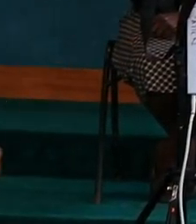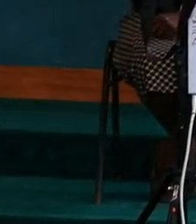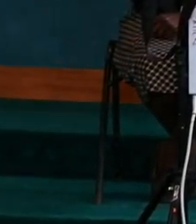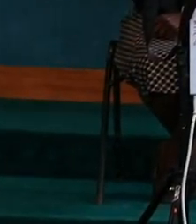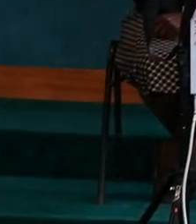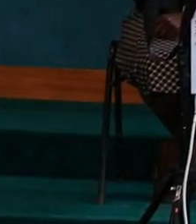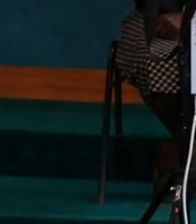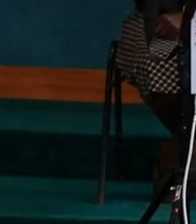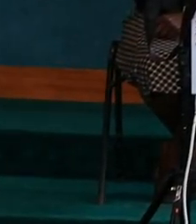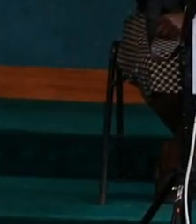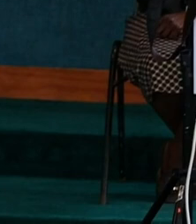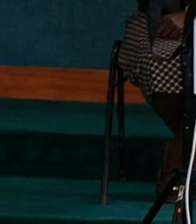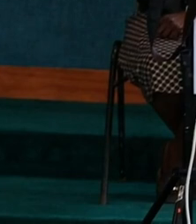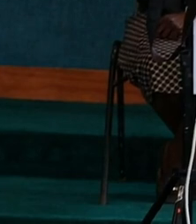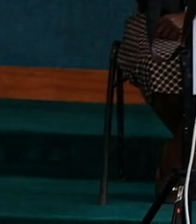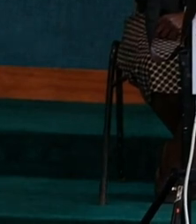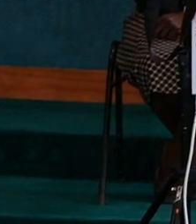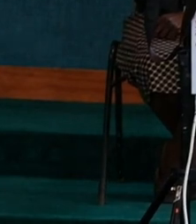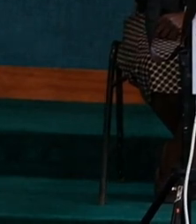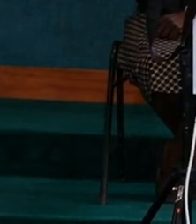One,